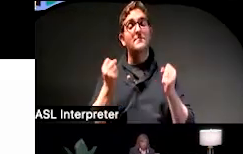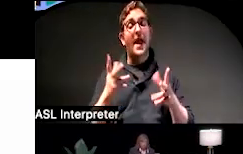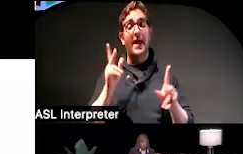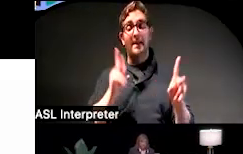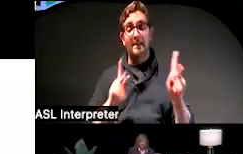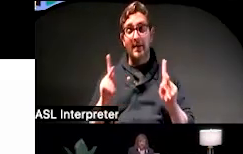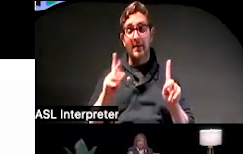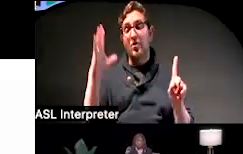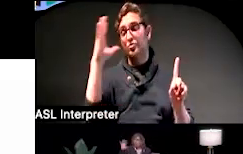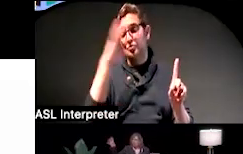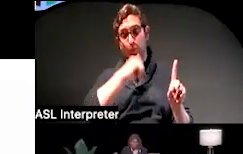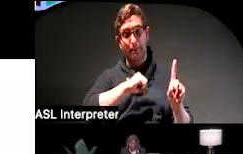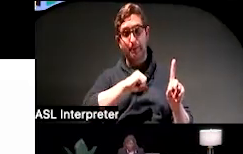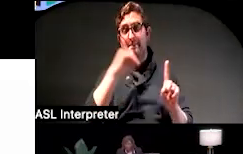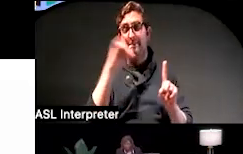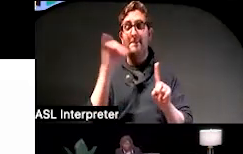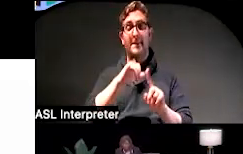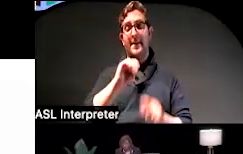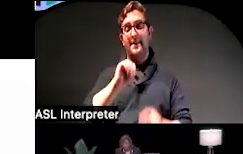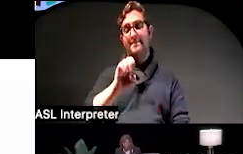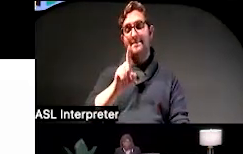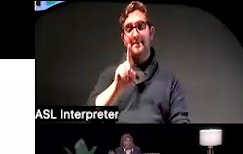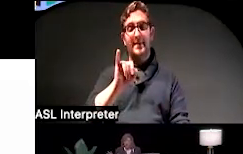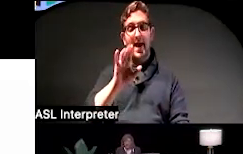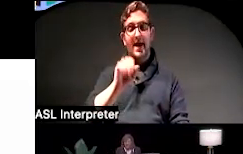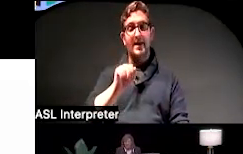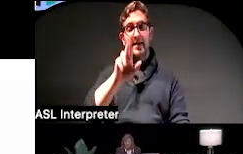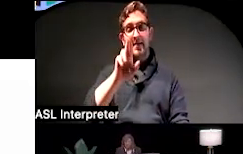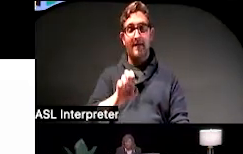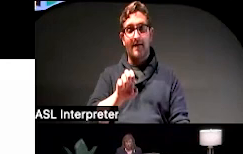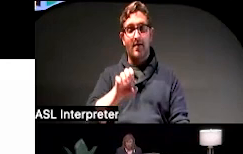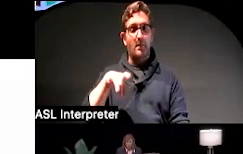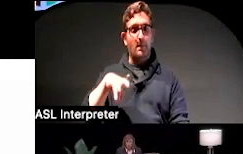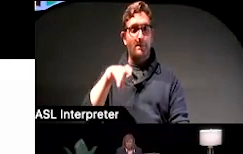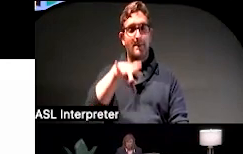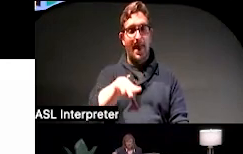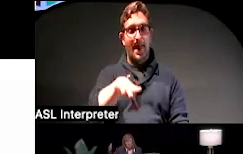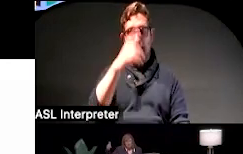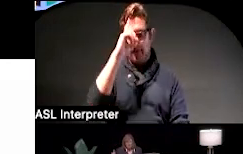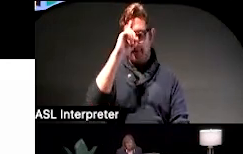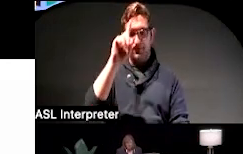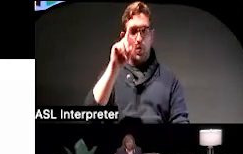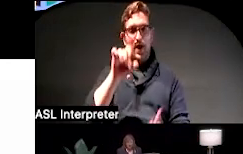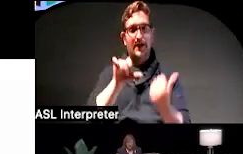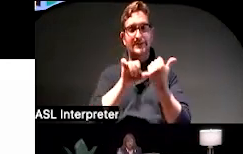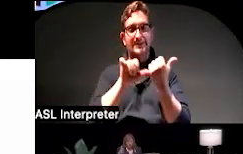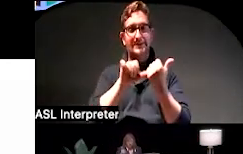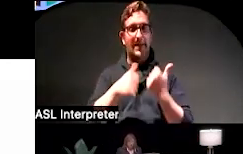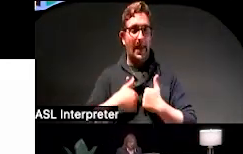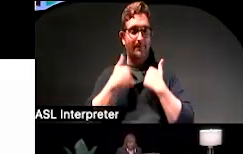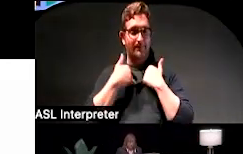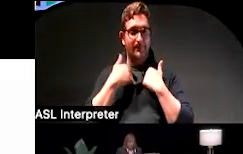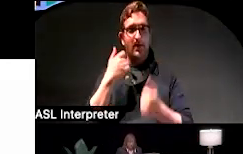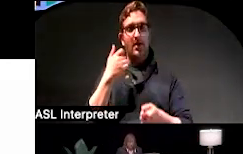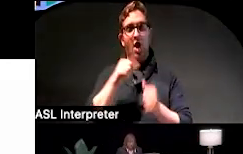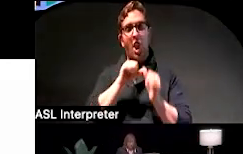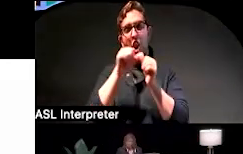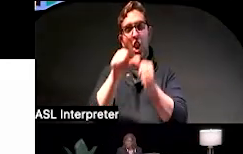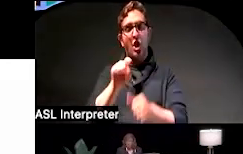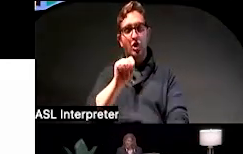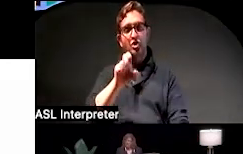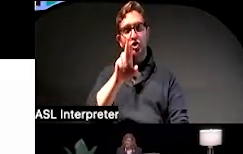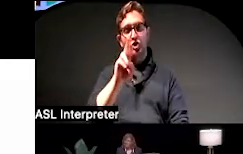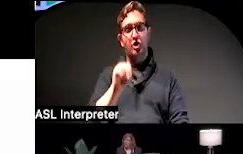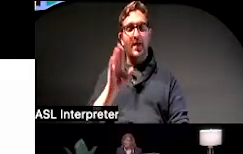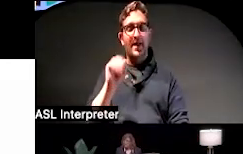assume that Medicare will pay for assisted living or long-term care. This